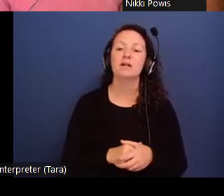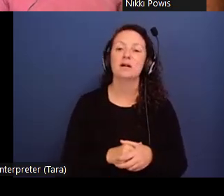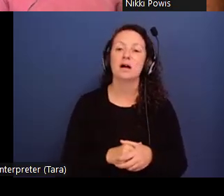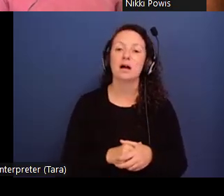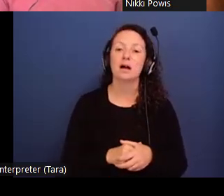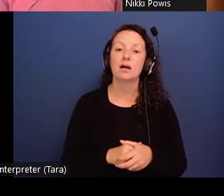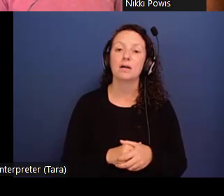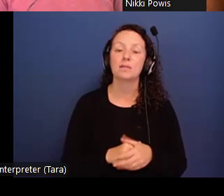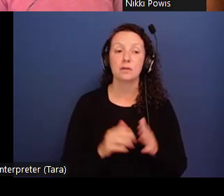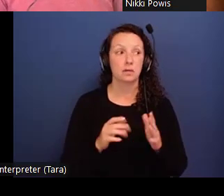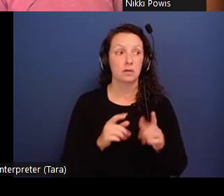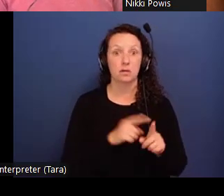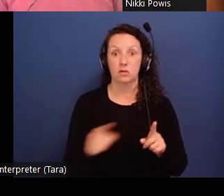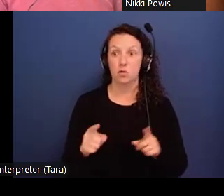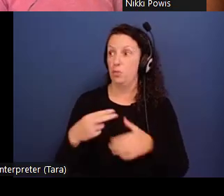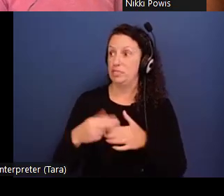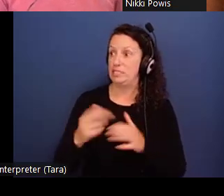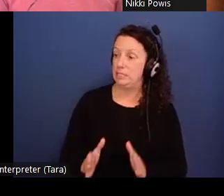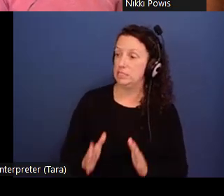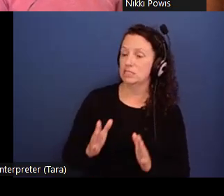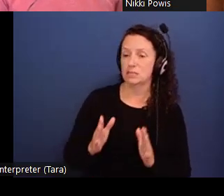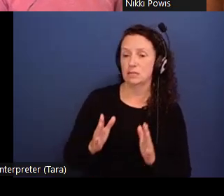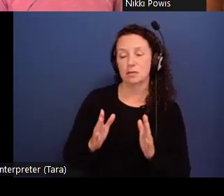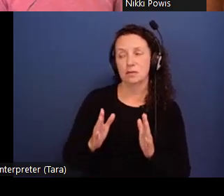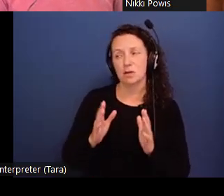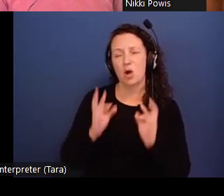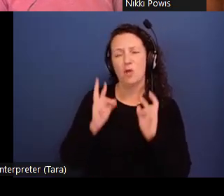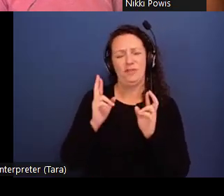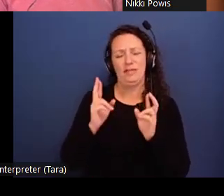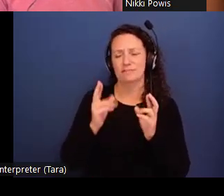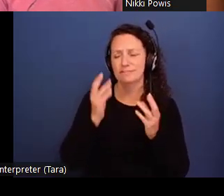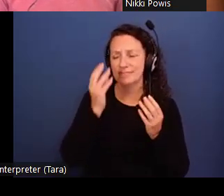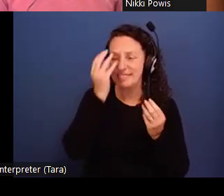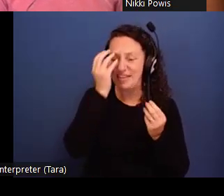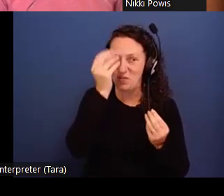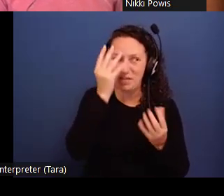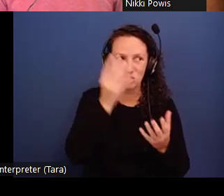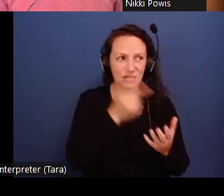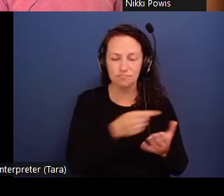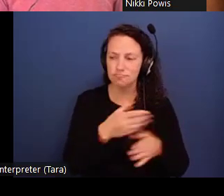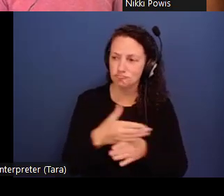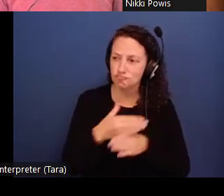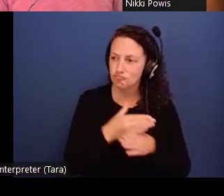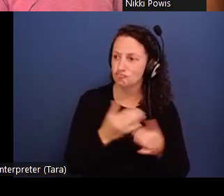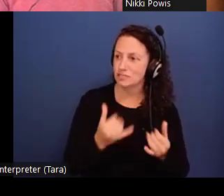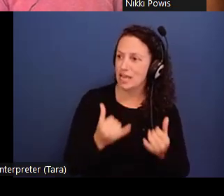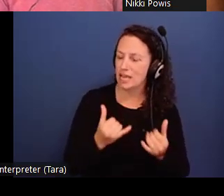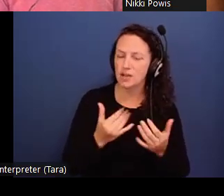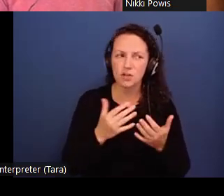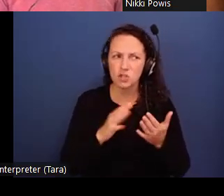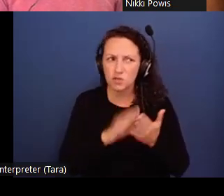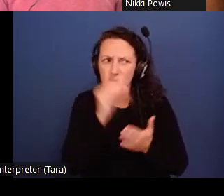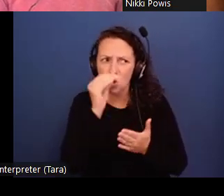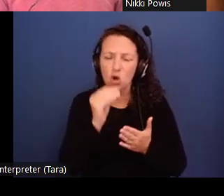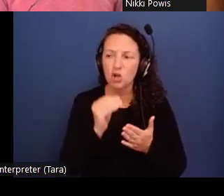our attendees, I hope that the information that you heard today gives you another tool which you can